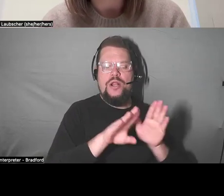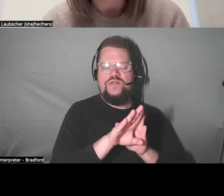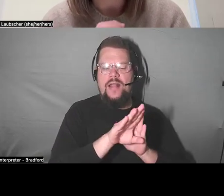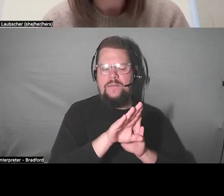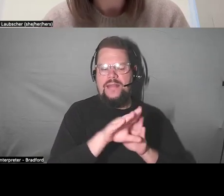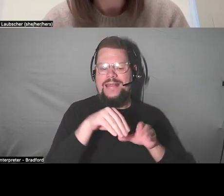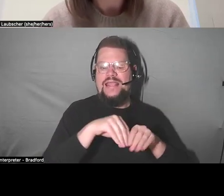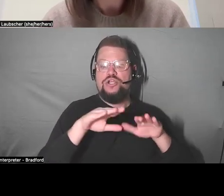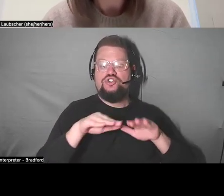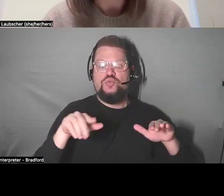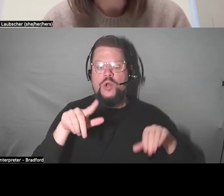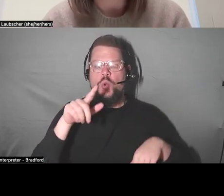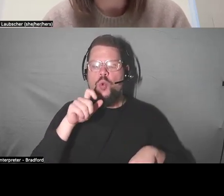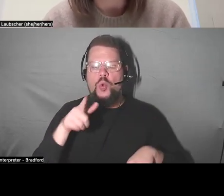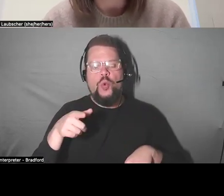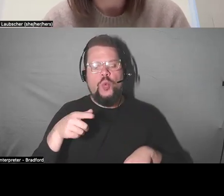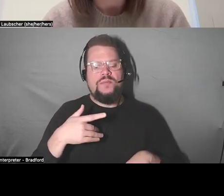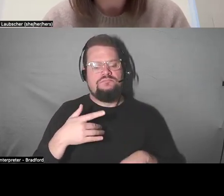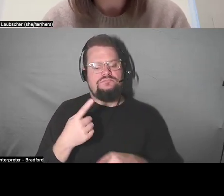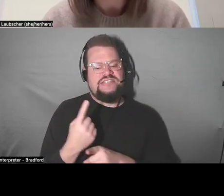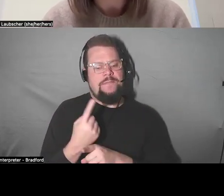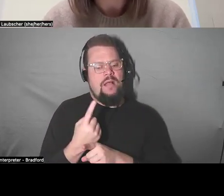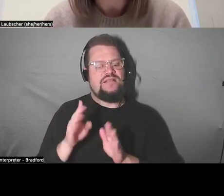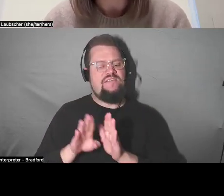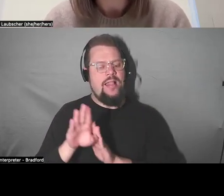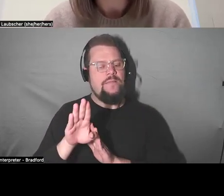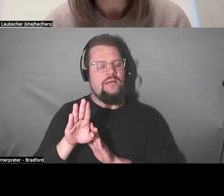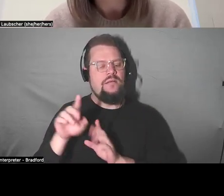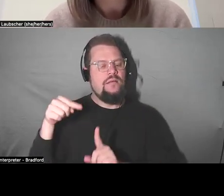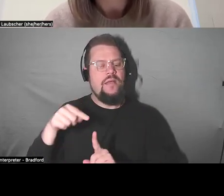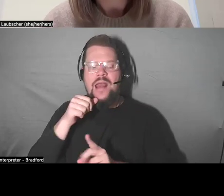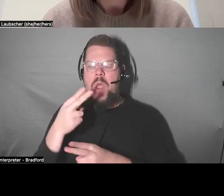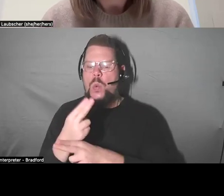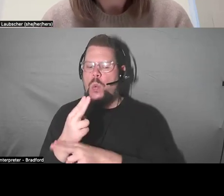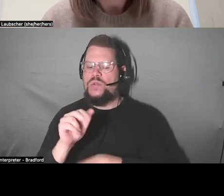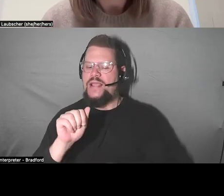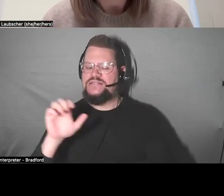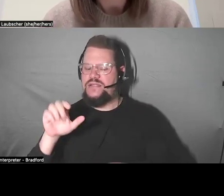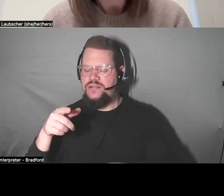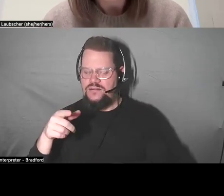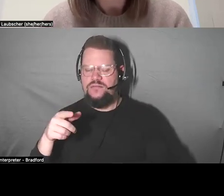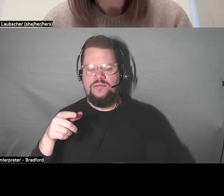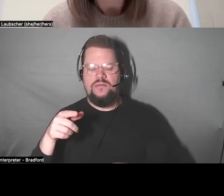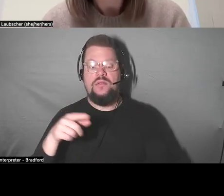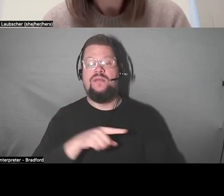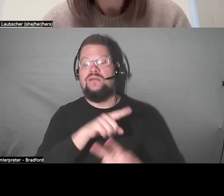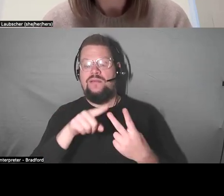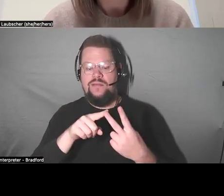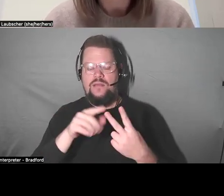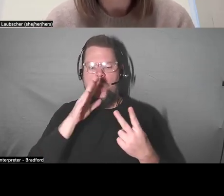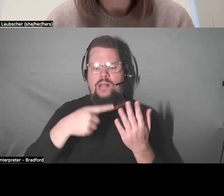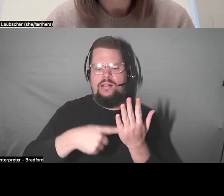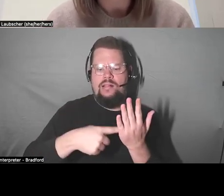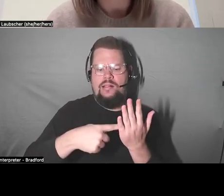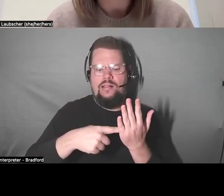children who are typically developing, so who do not use AAC. And then we'll dive into the literature